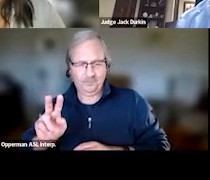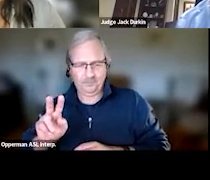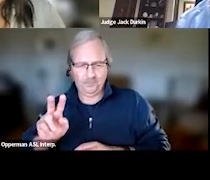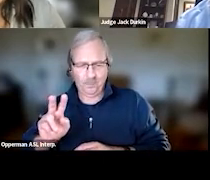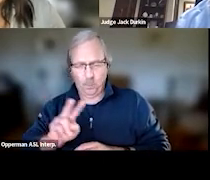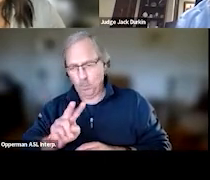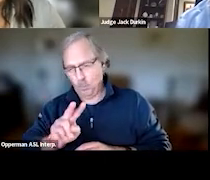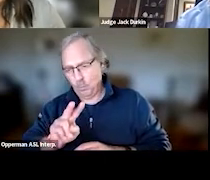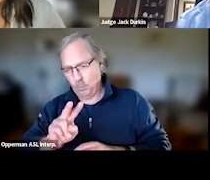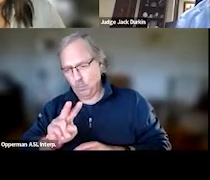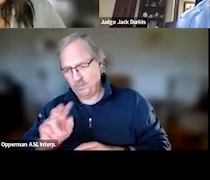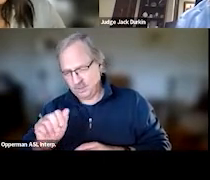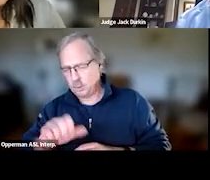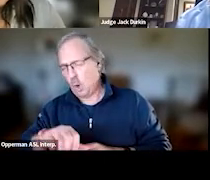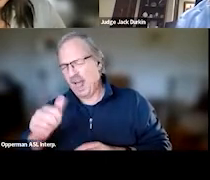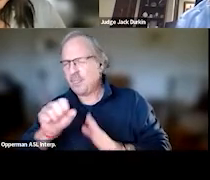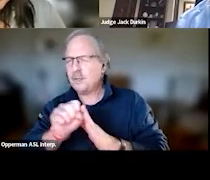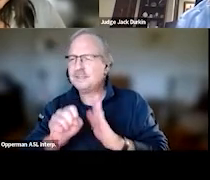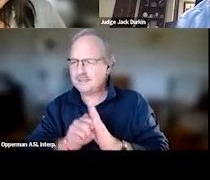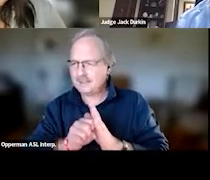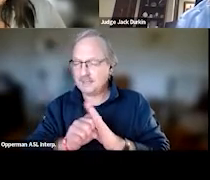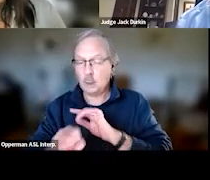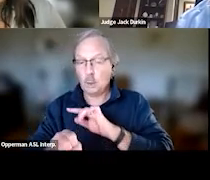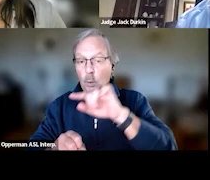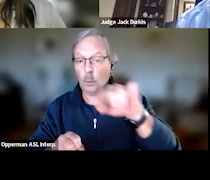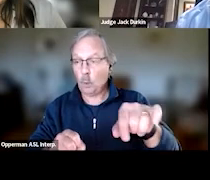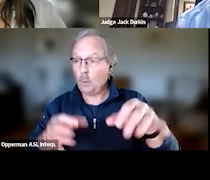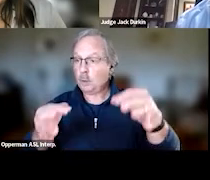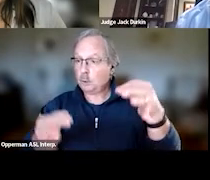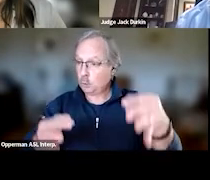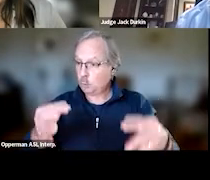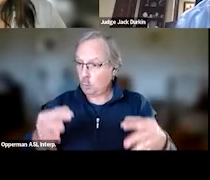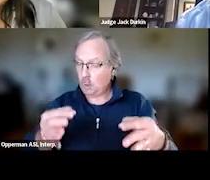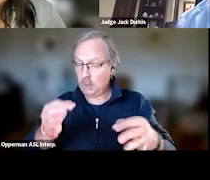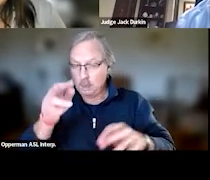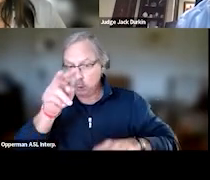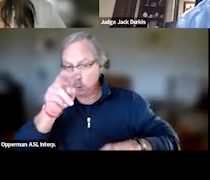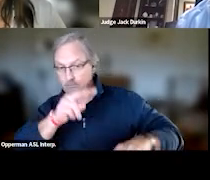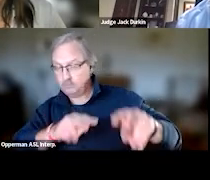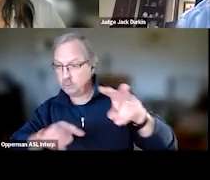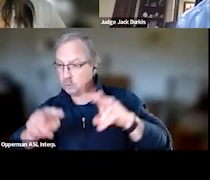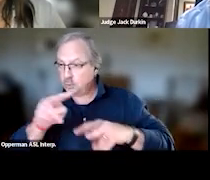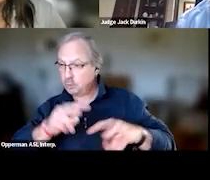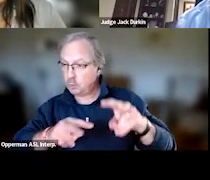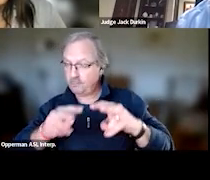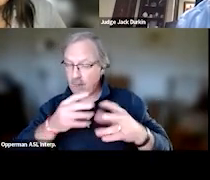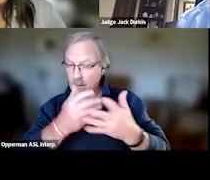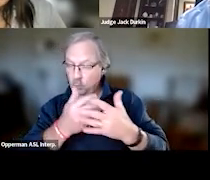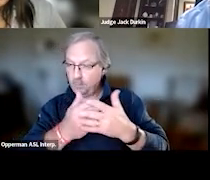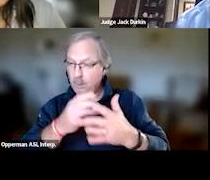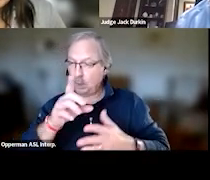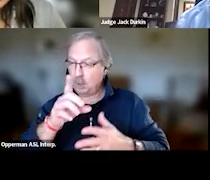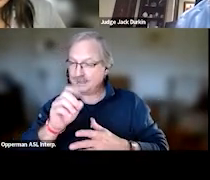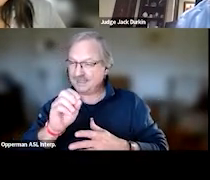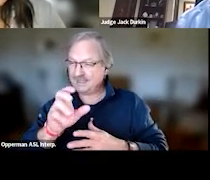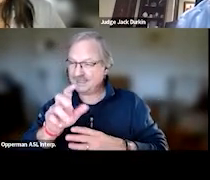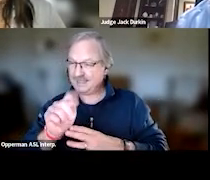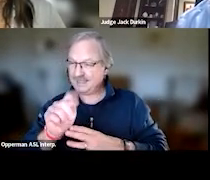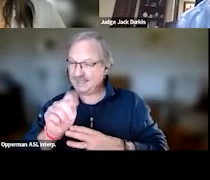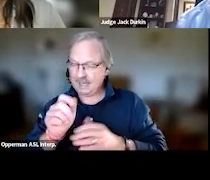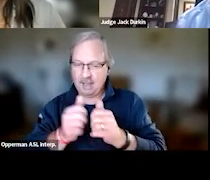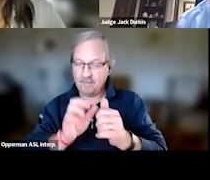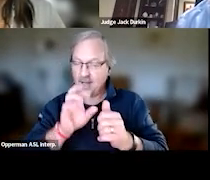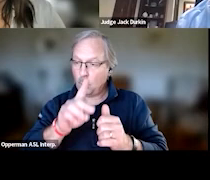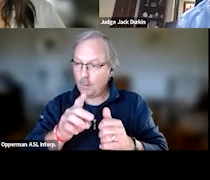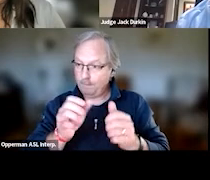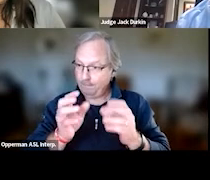or other states, you know, going to court and going to observe, you know, a criminal docket, going to have follow-up meetings with the